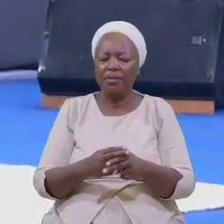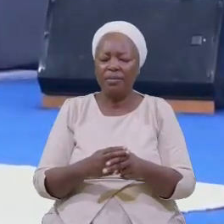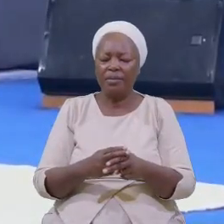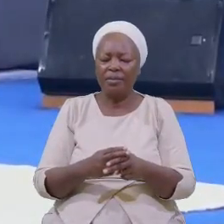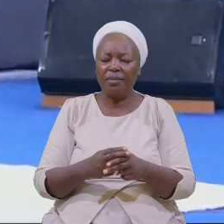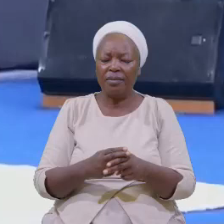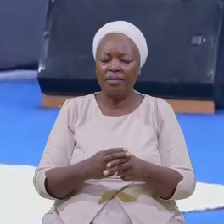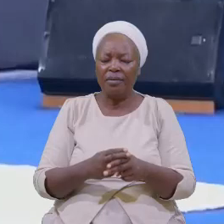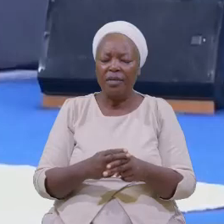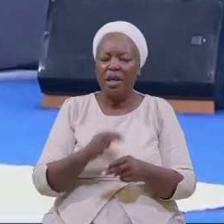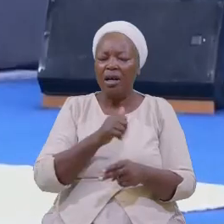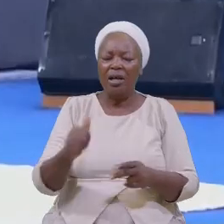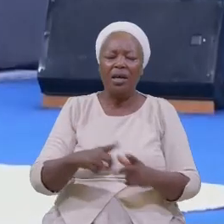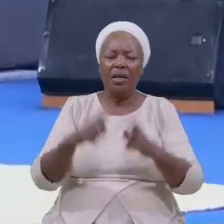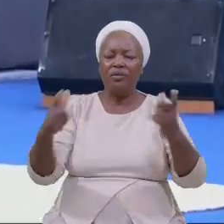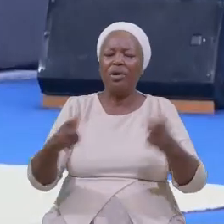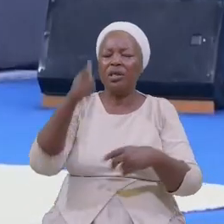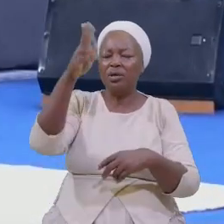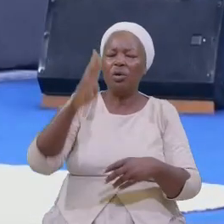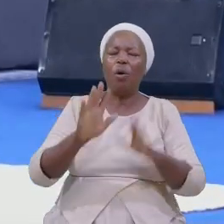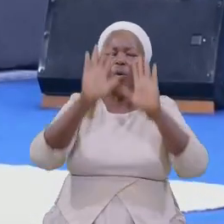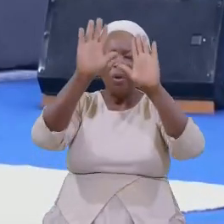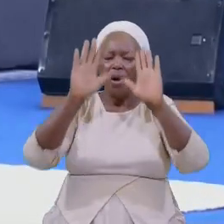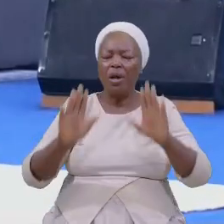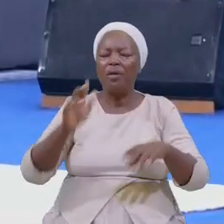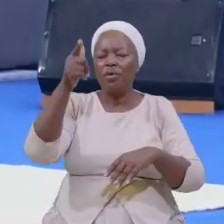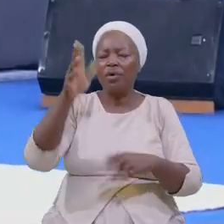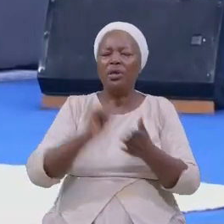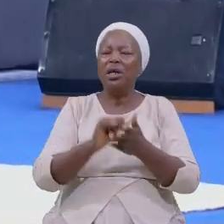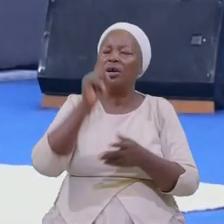a great God, glorious God, you are.